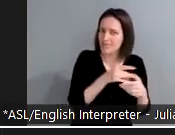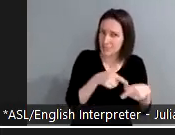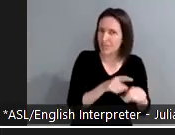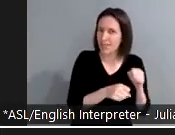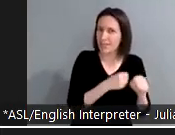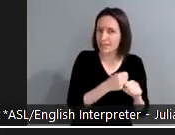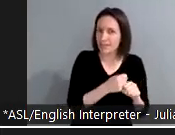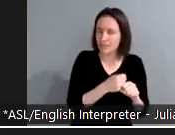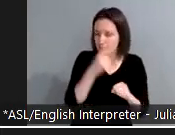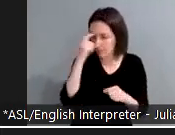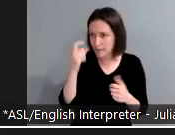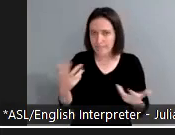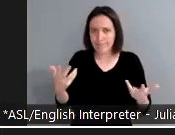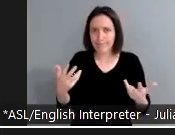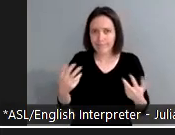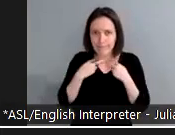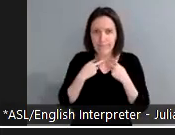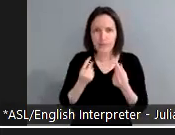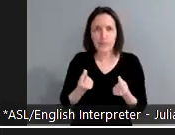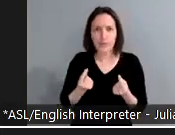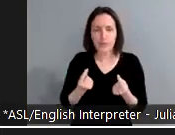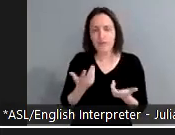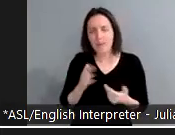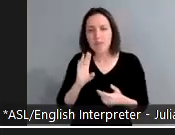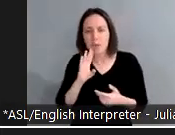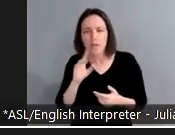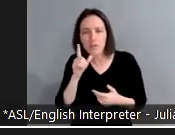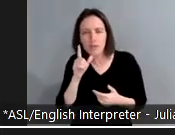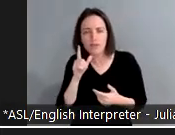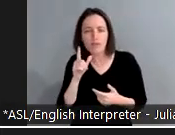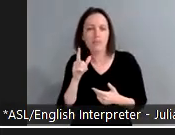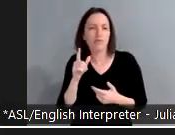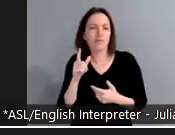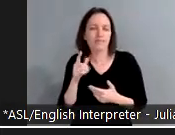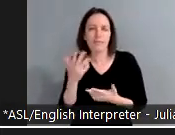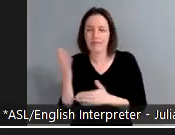And we're looking at things such as breakfast, lunch, and those daytime snacks.